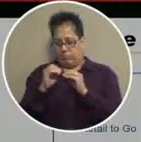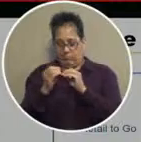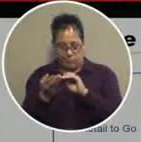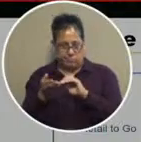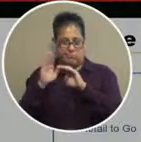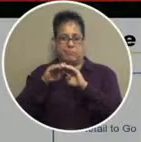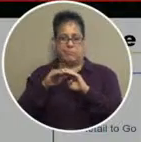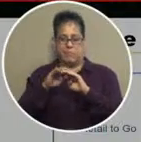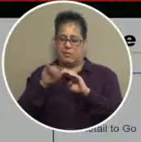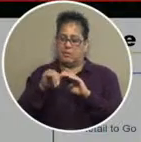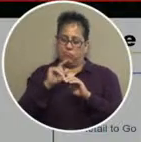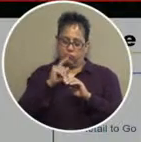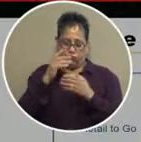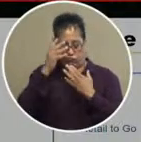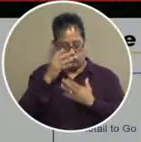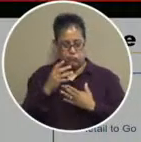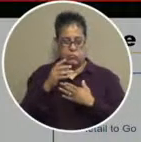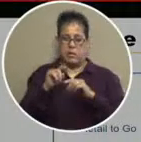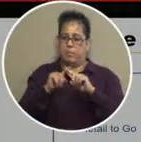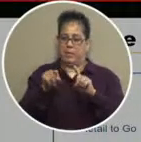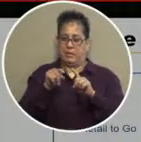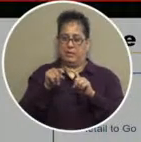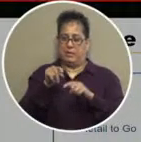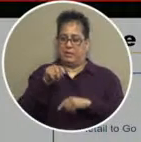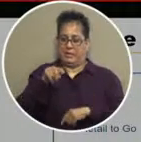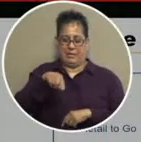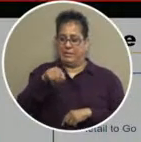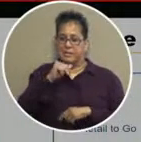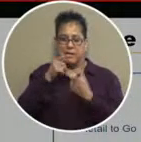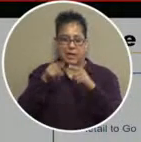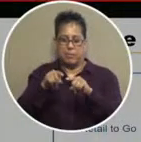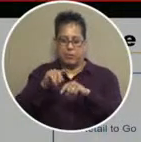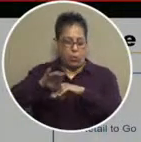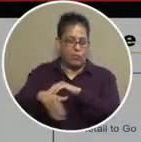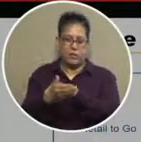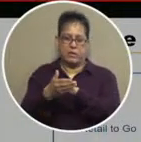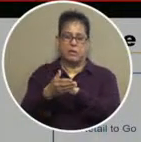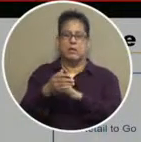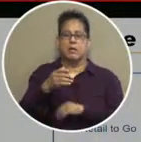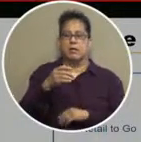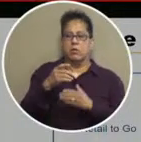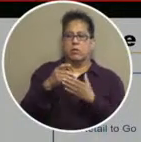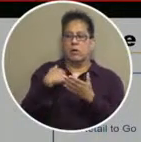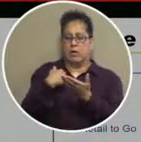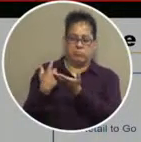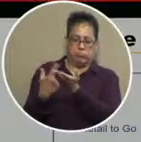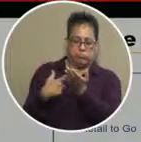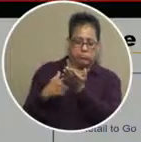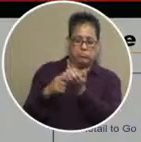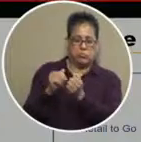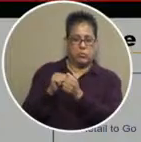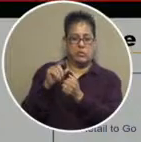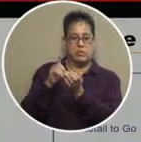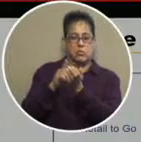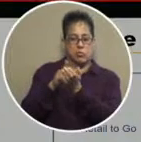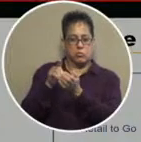tragedy, you need to understand that these didn't necessarily occur overnight. What I've learned in discussions with Dr.